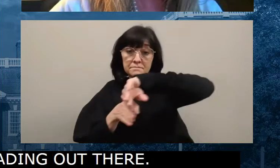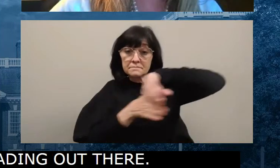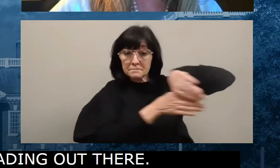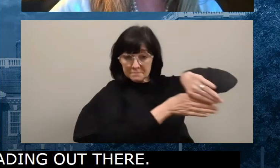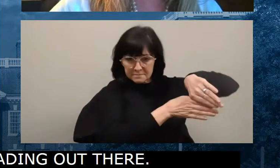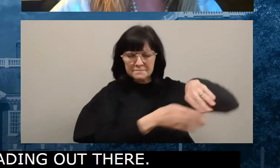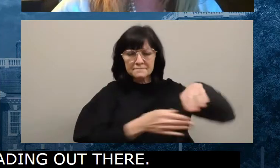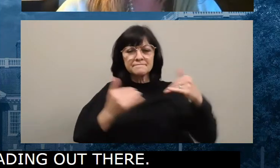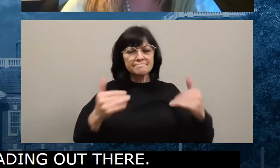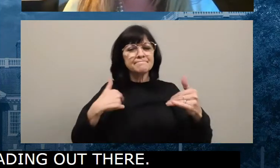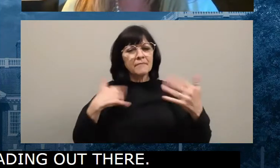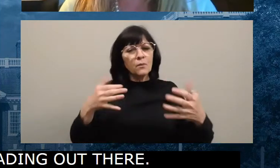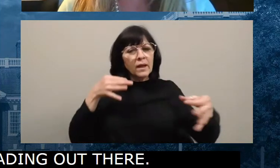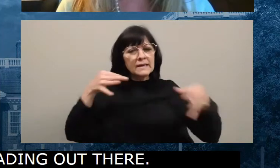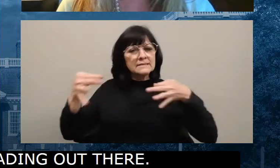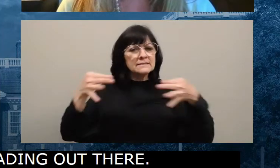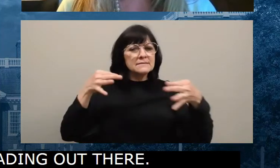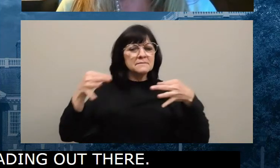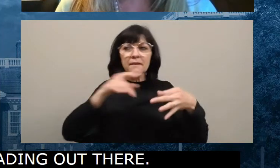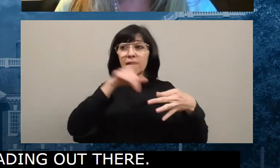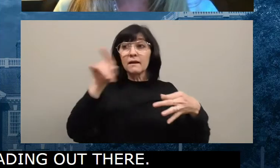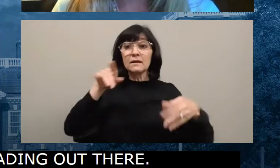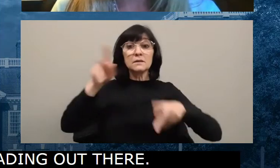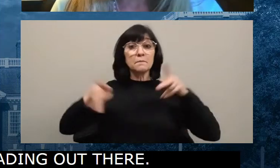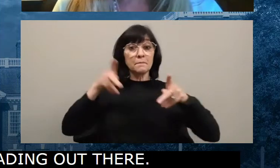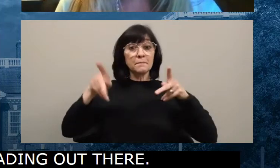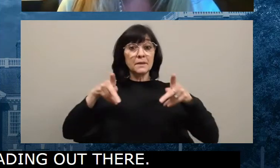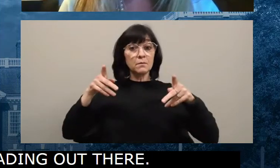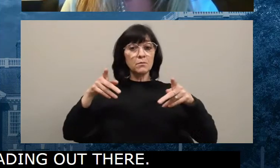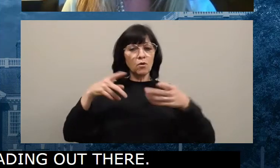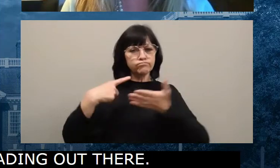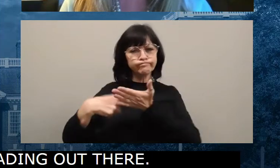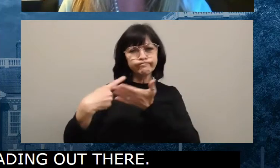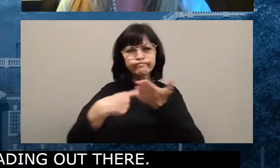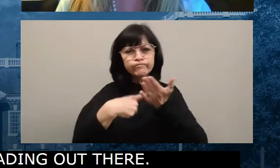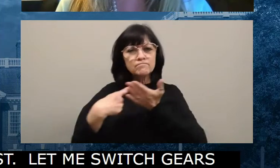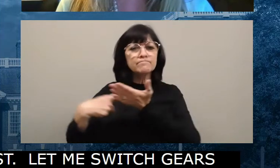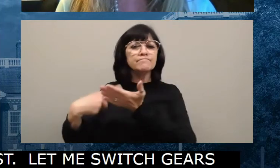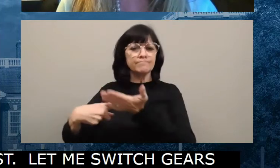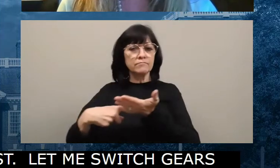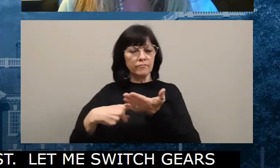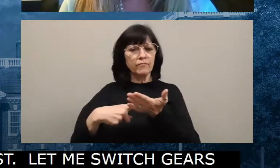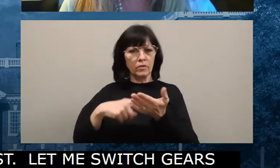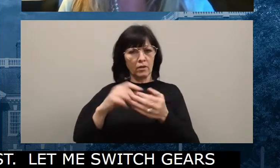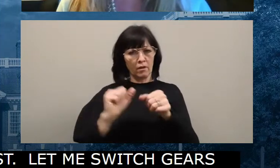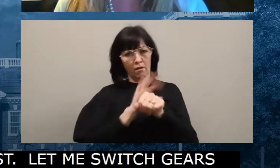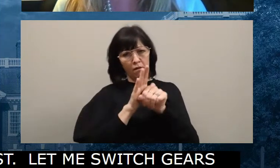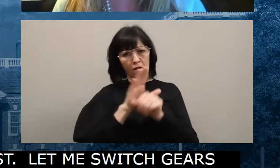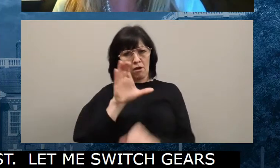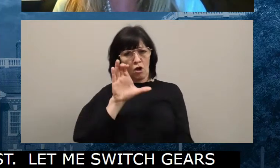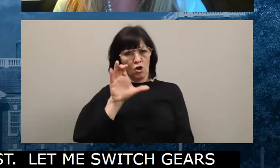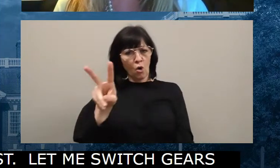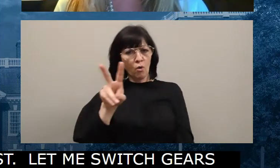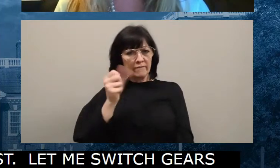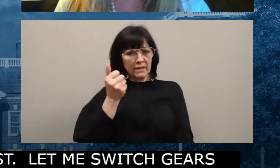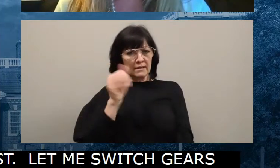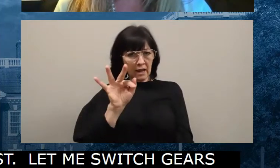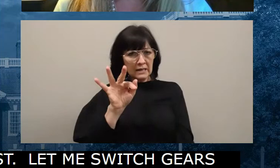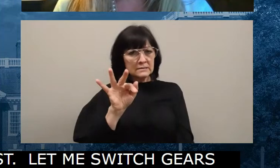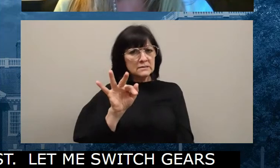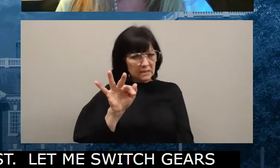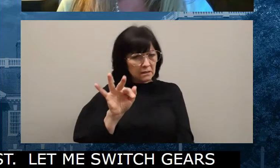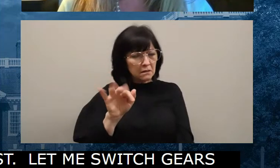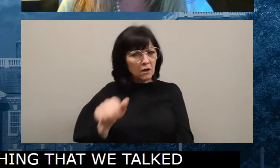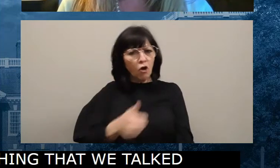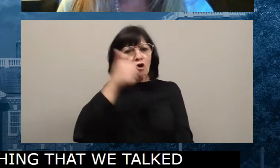That's something we talked about at our last press briefing. We continue to look for and find an increase, just like the rest